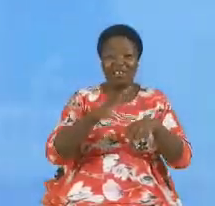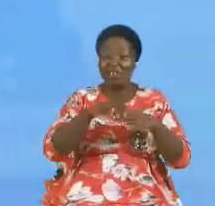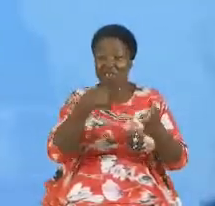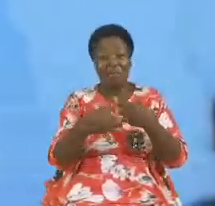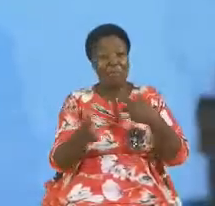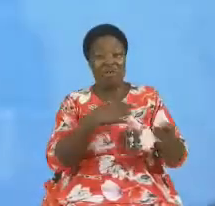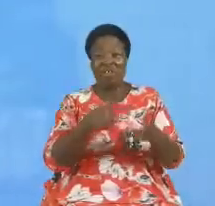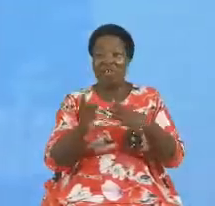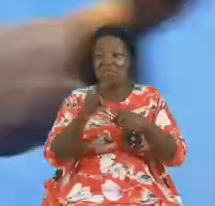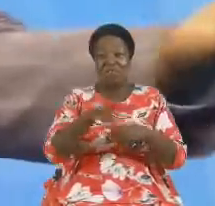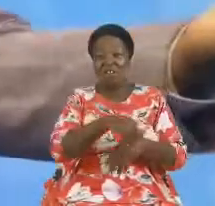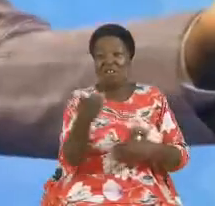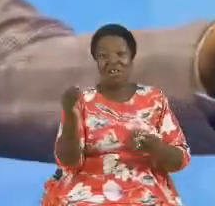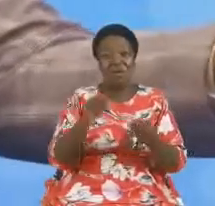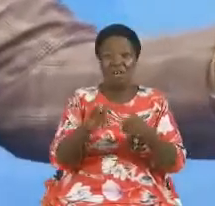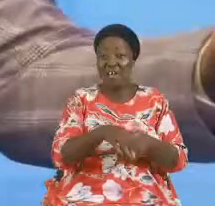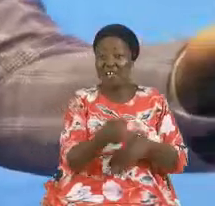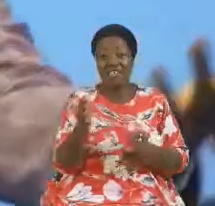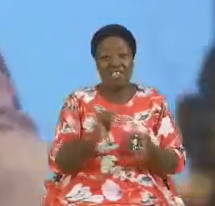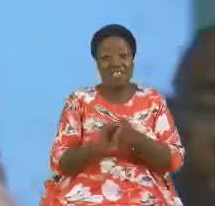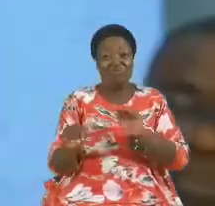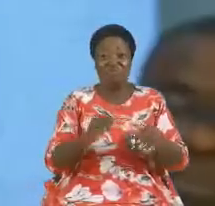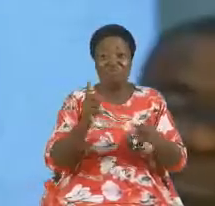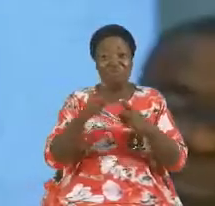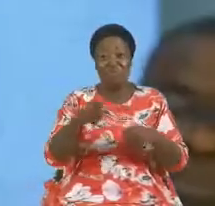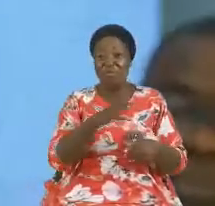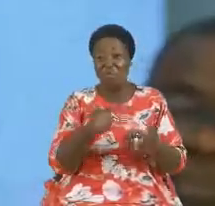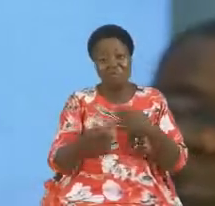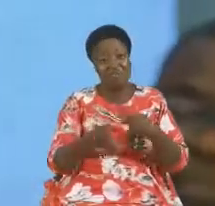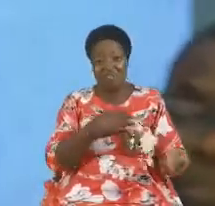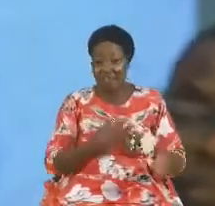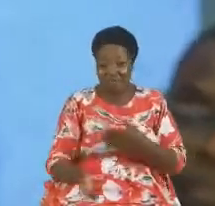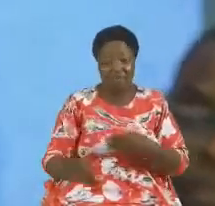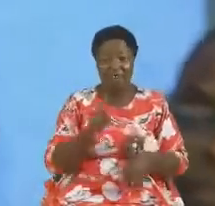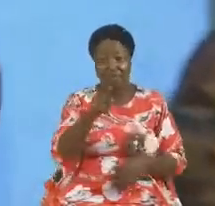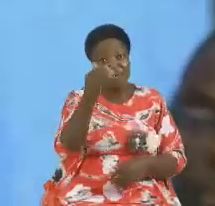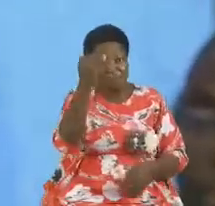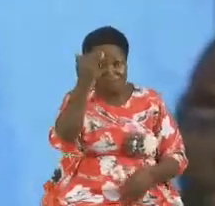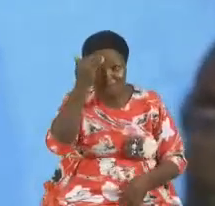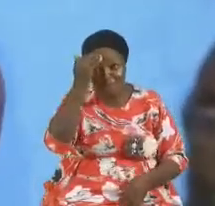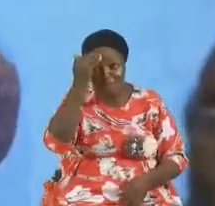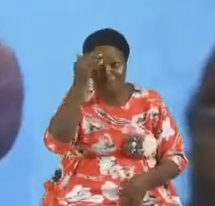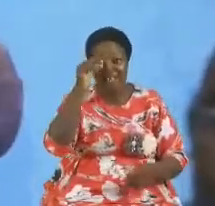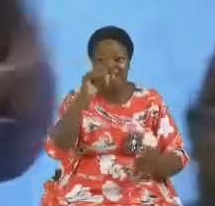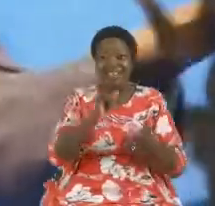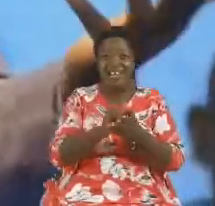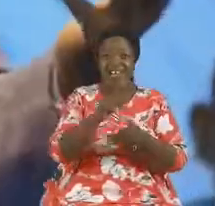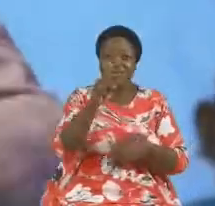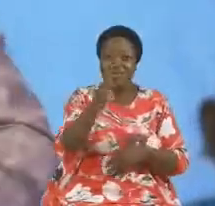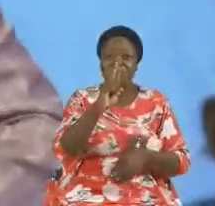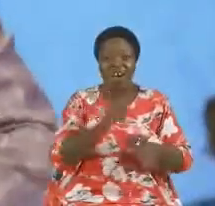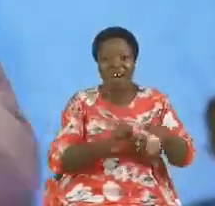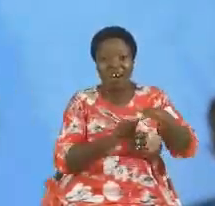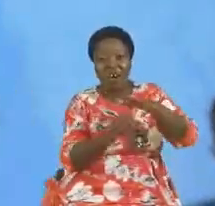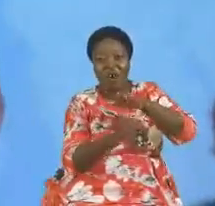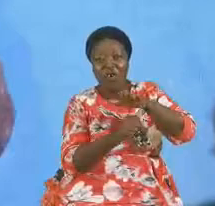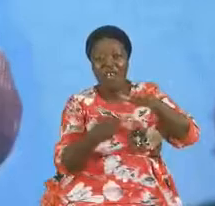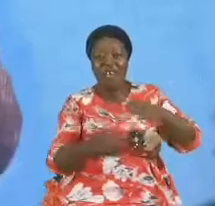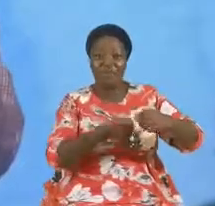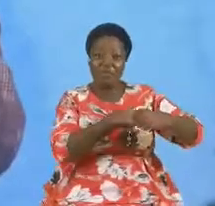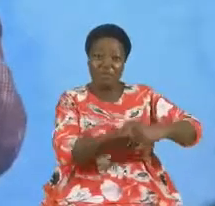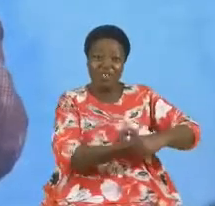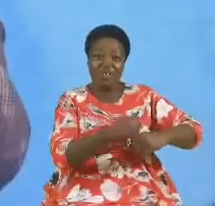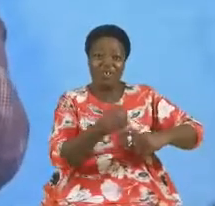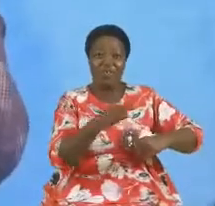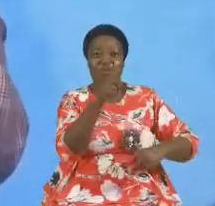with a smile. And it doesn't matter anymore what they do, what they say, how they go, or whatever, you